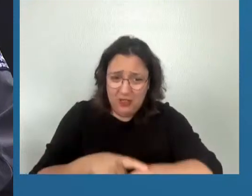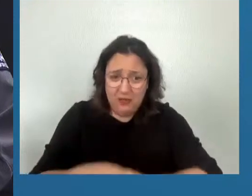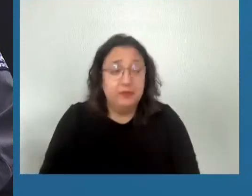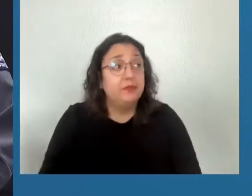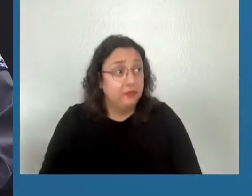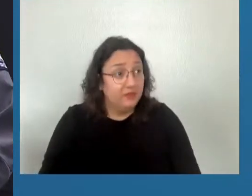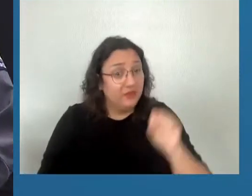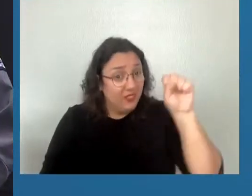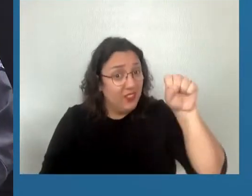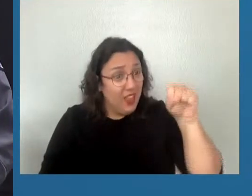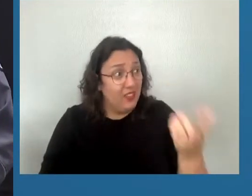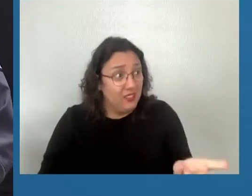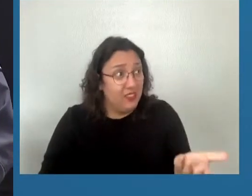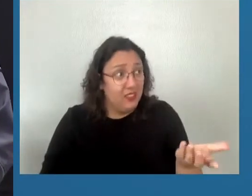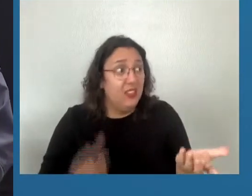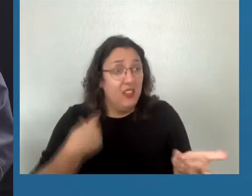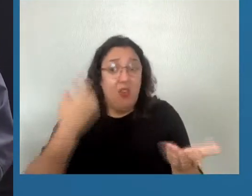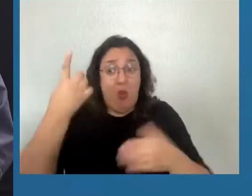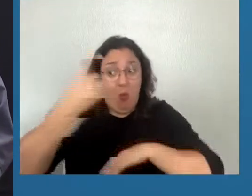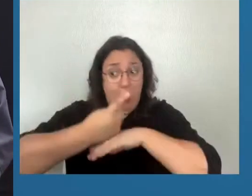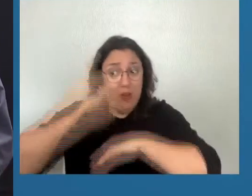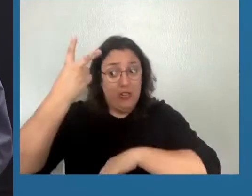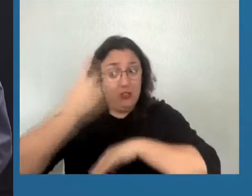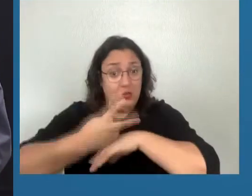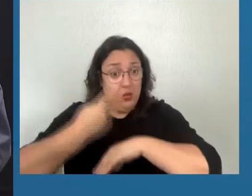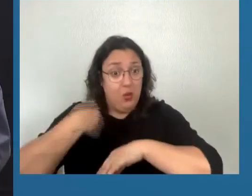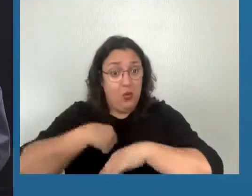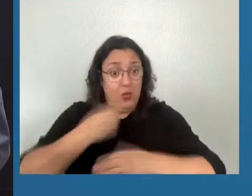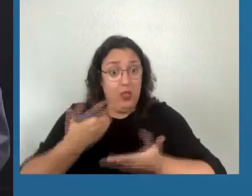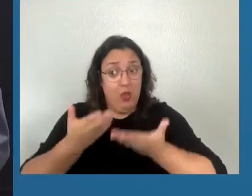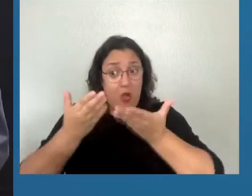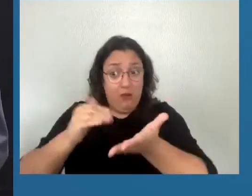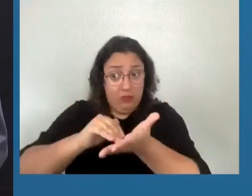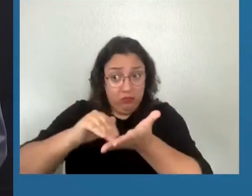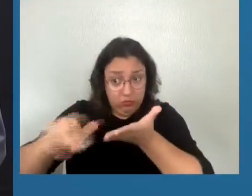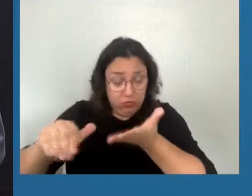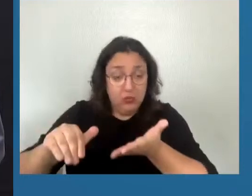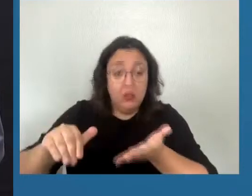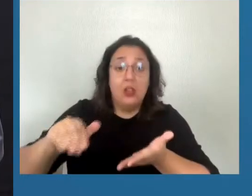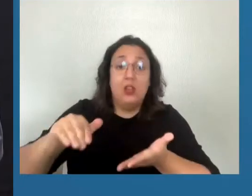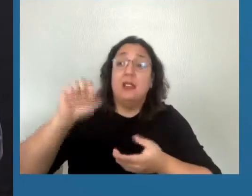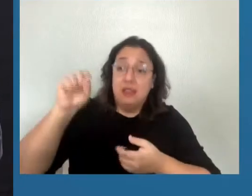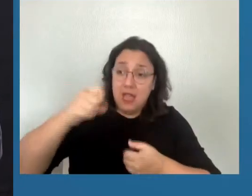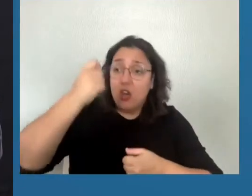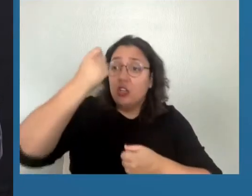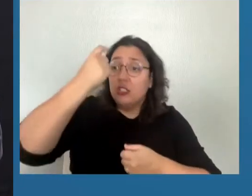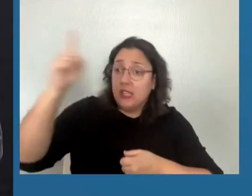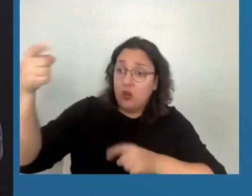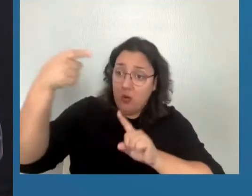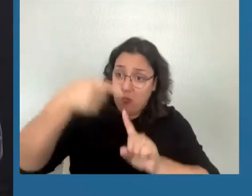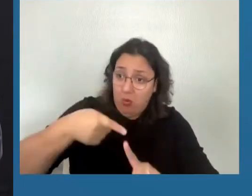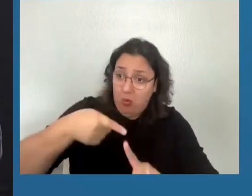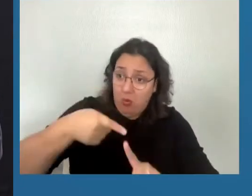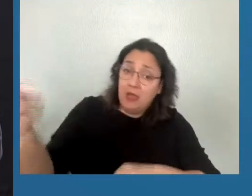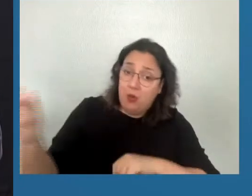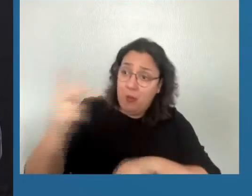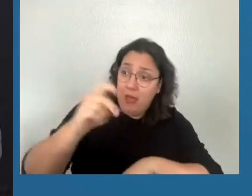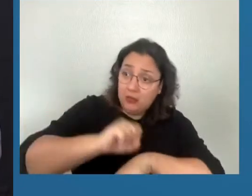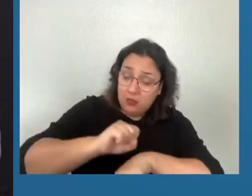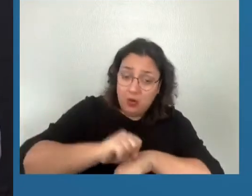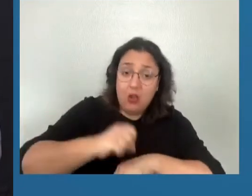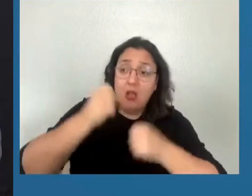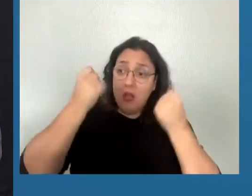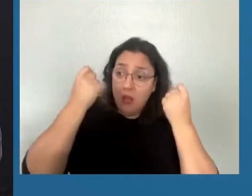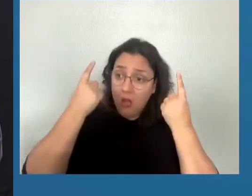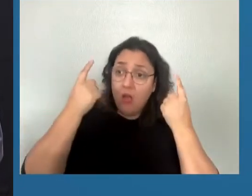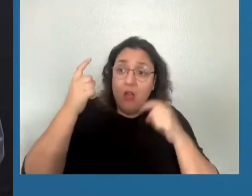them amnesty after a day or two. They could have gone back. You made your point. Thank you. We hear you. I get it. The hours and